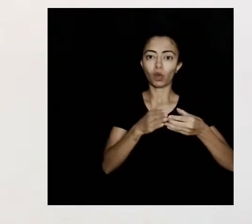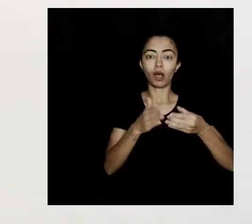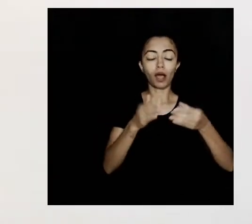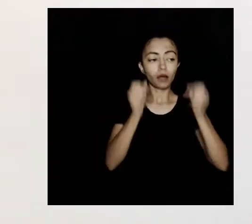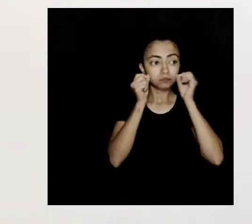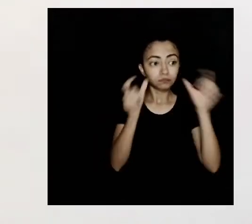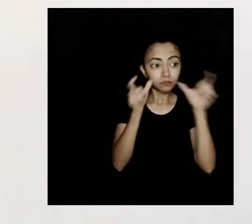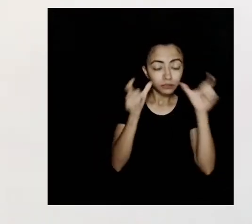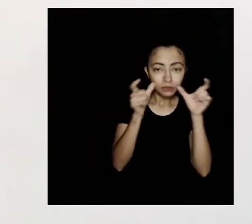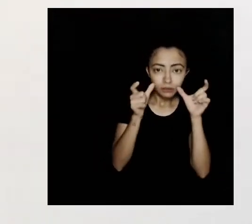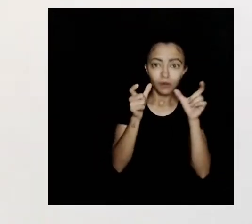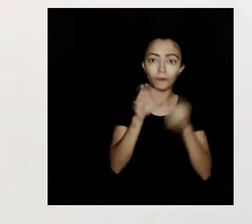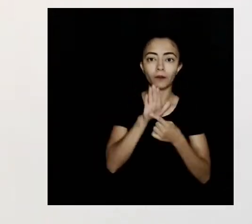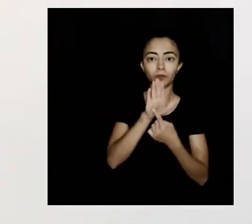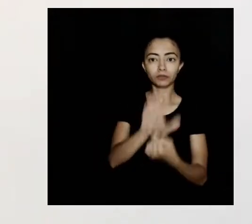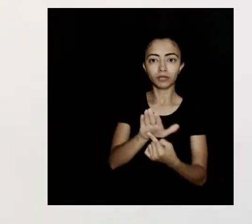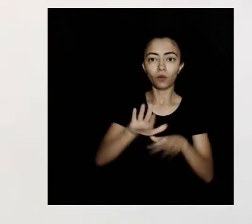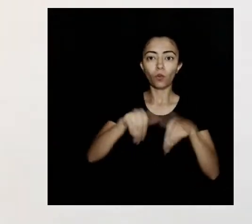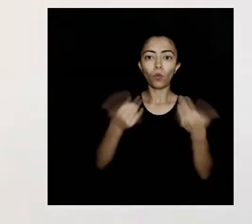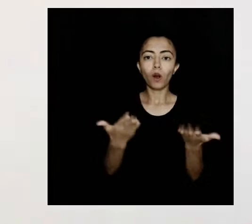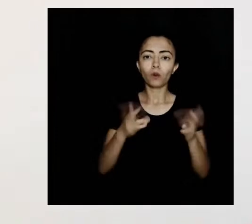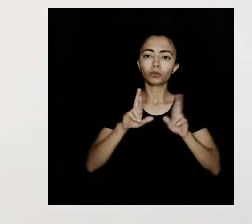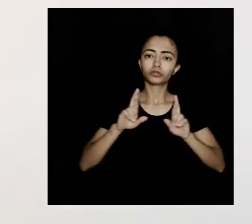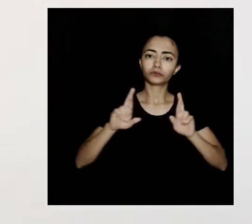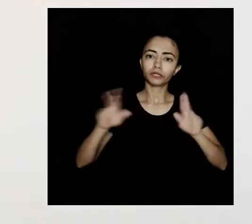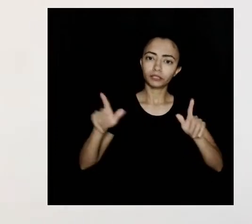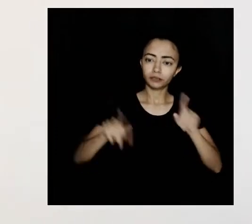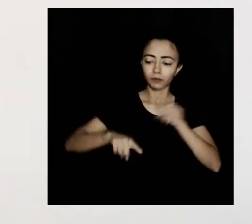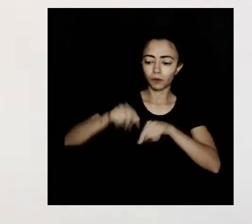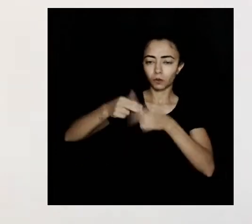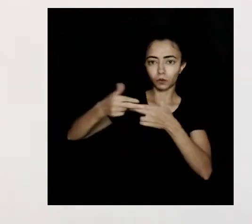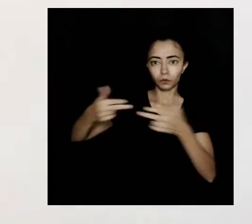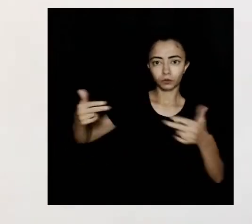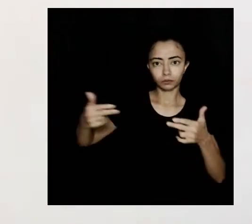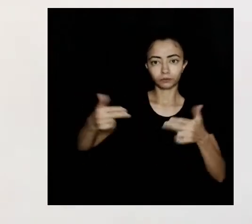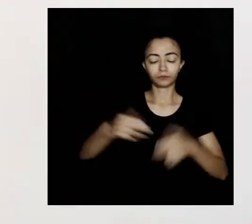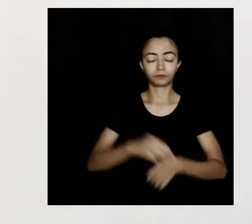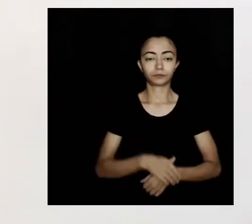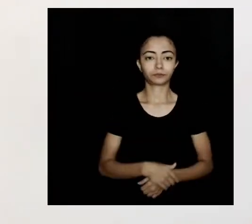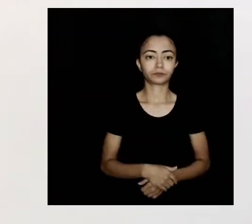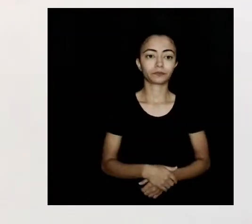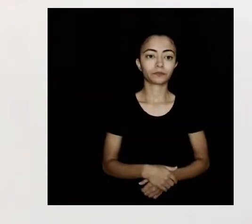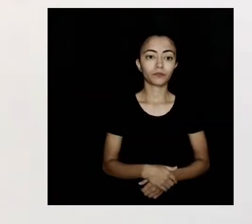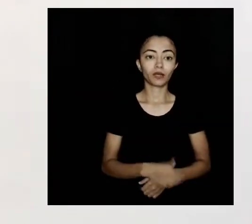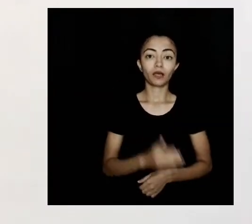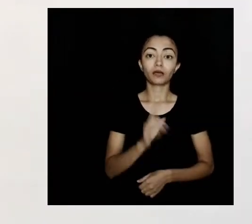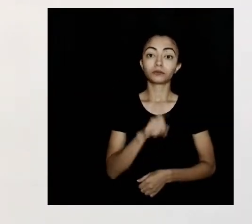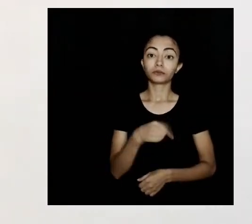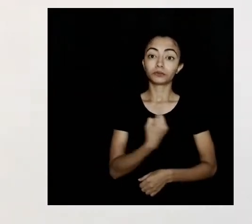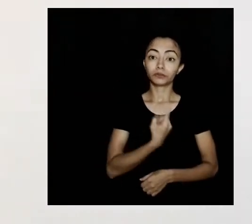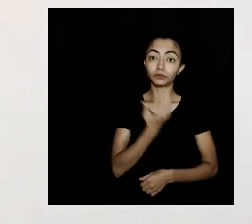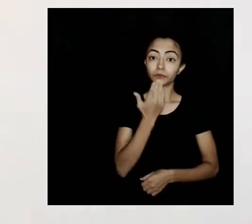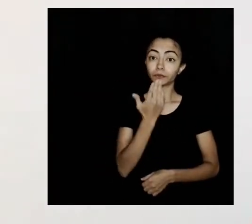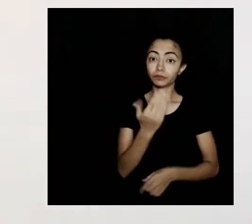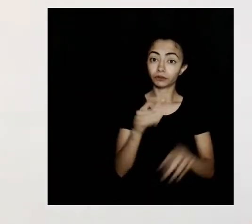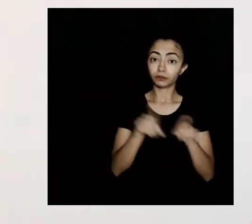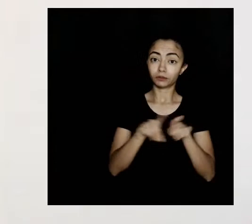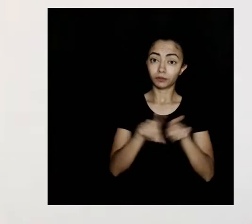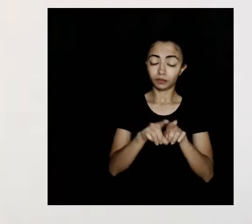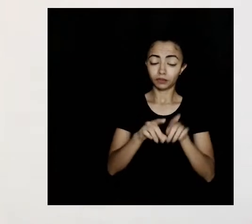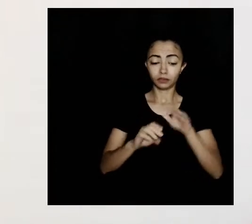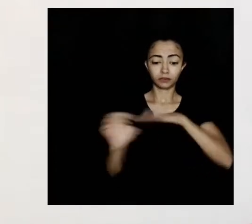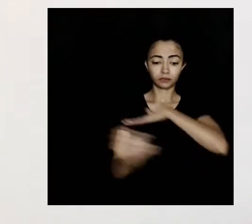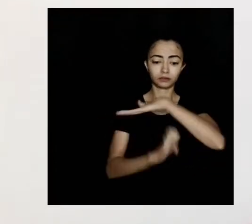in the packages, calling the attention between both products. We also request that the companies